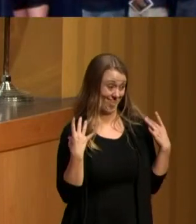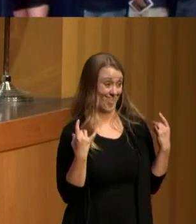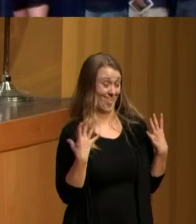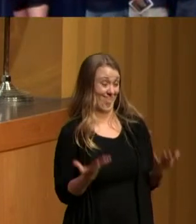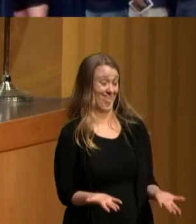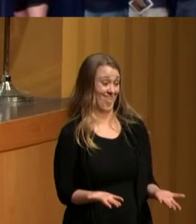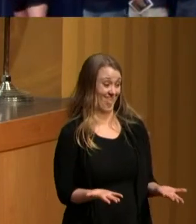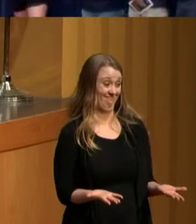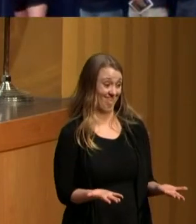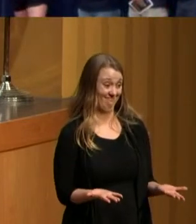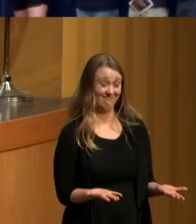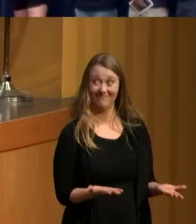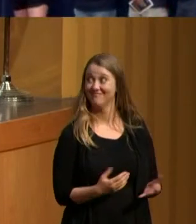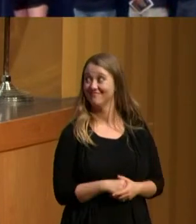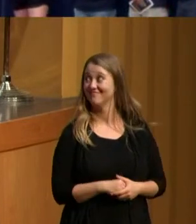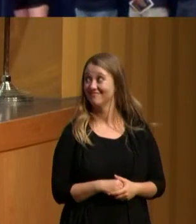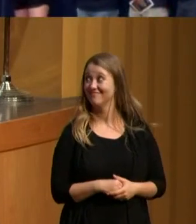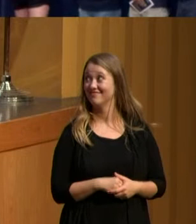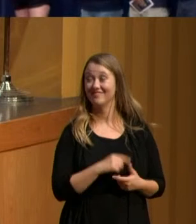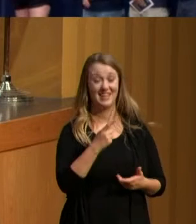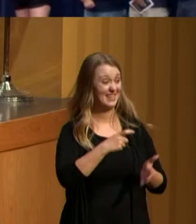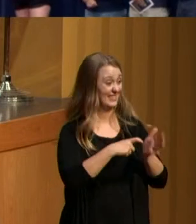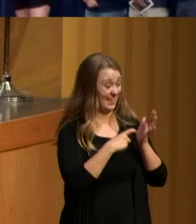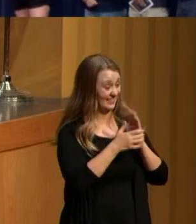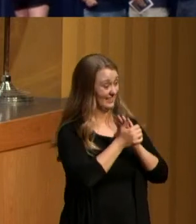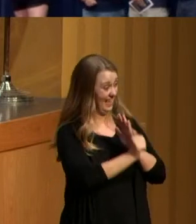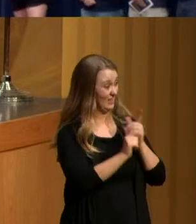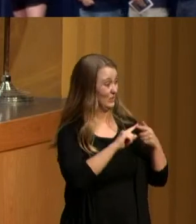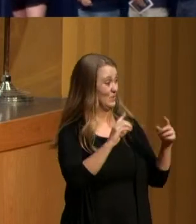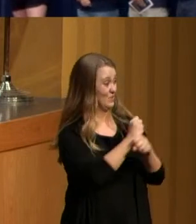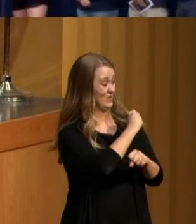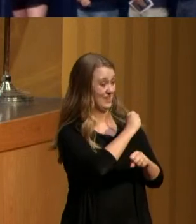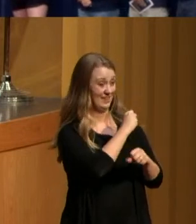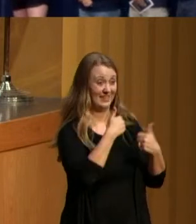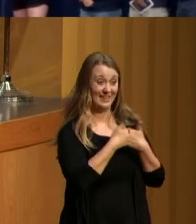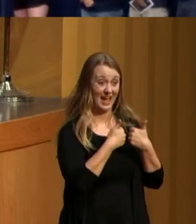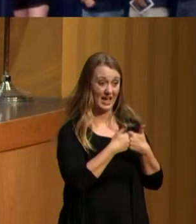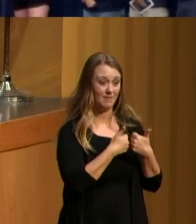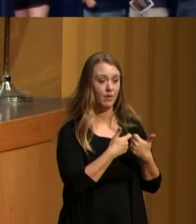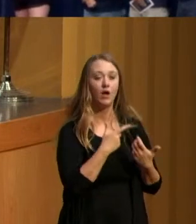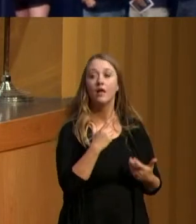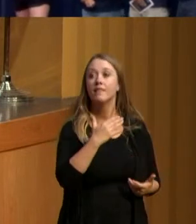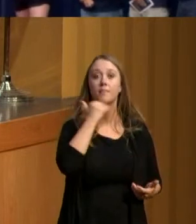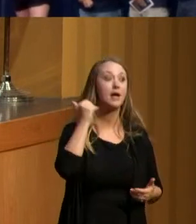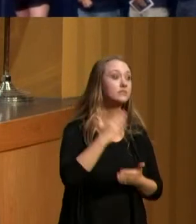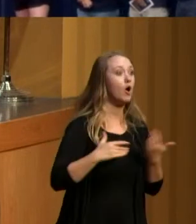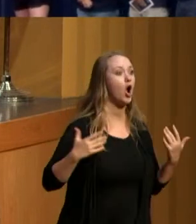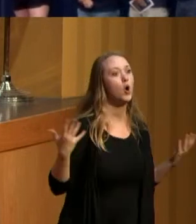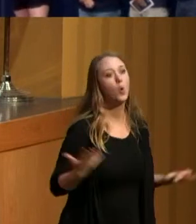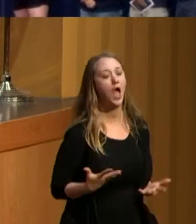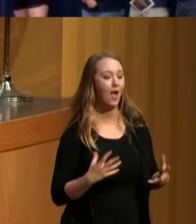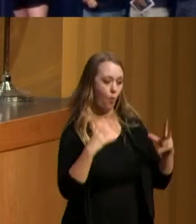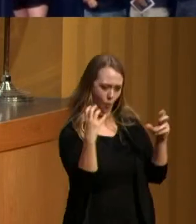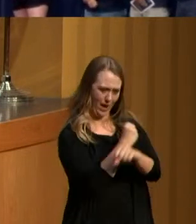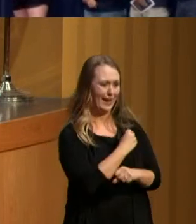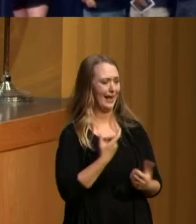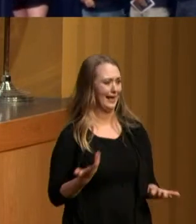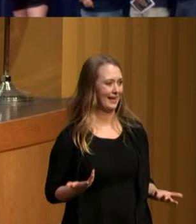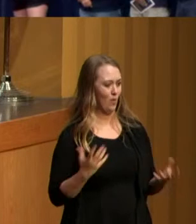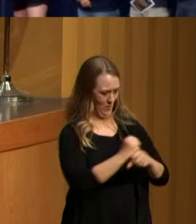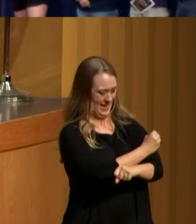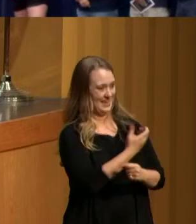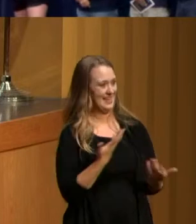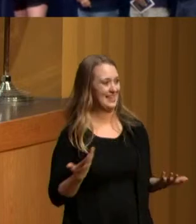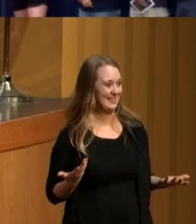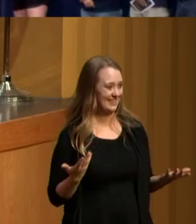it takes talent to win games. Just like Natalie says, what's a great part of it? Winning. Of course winning is. That's what we